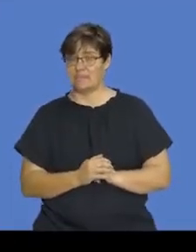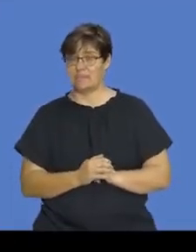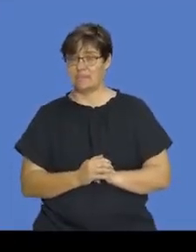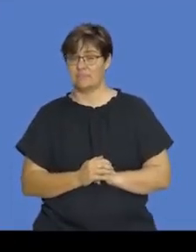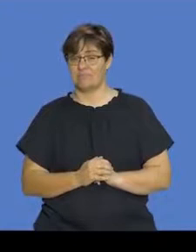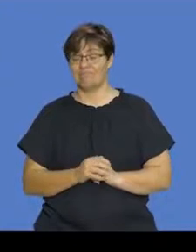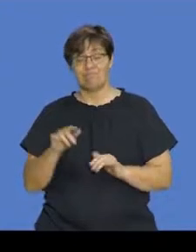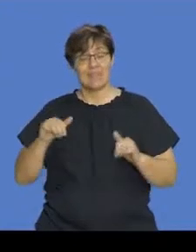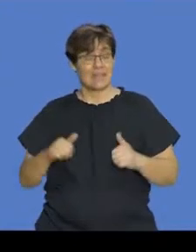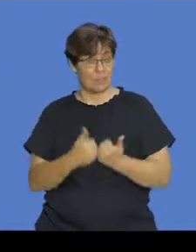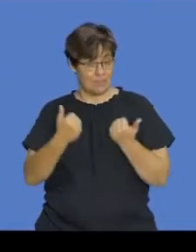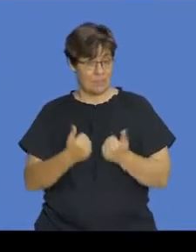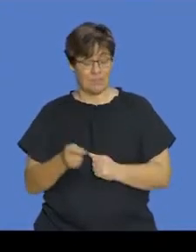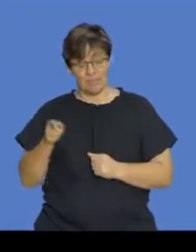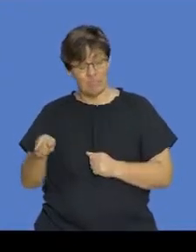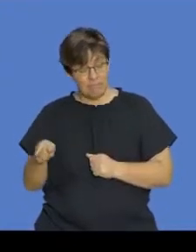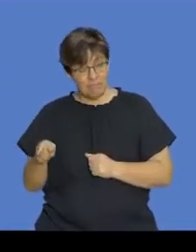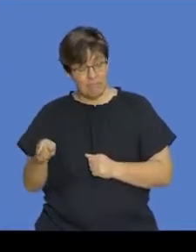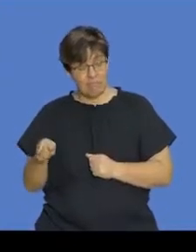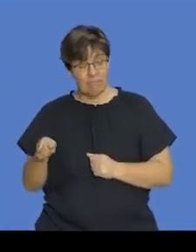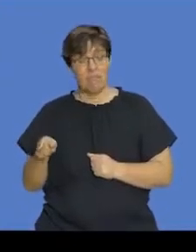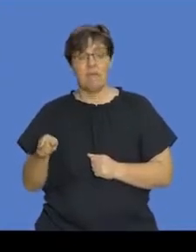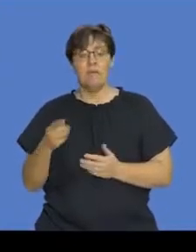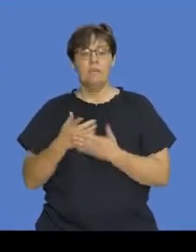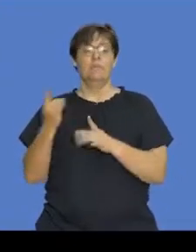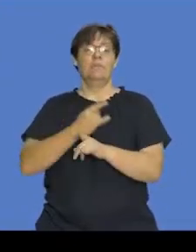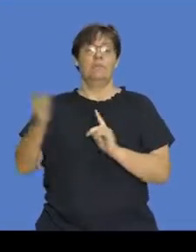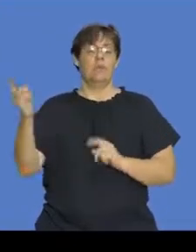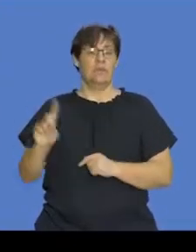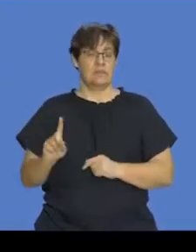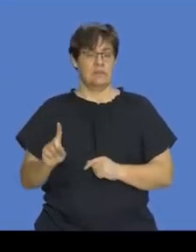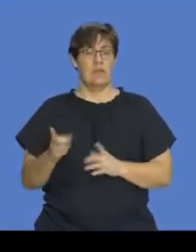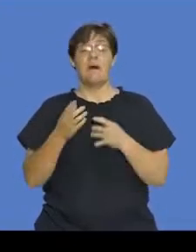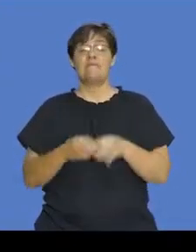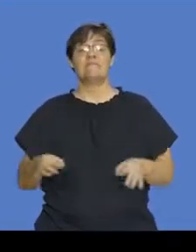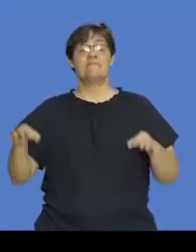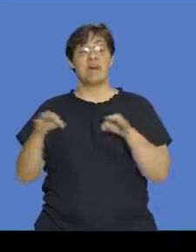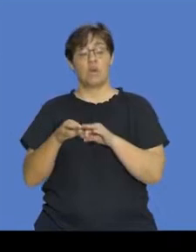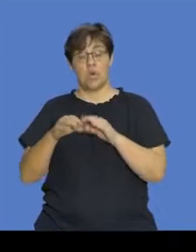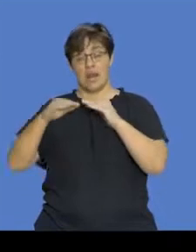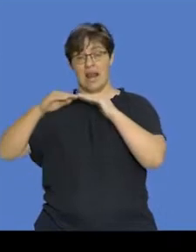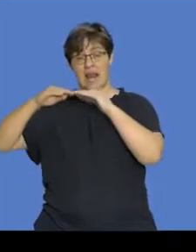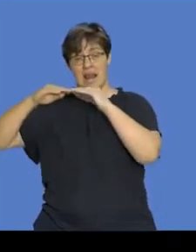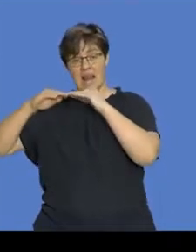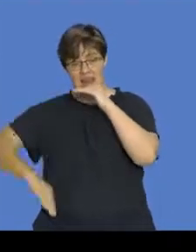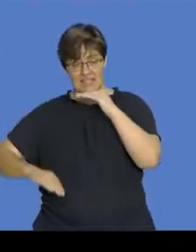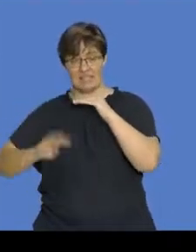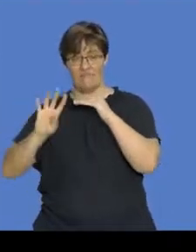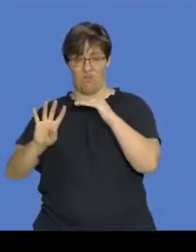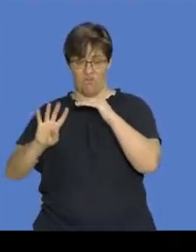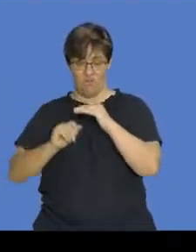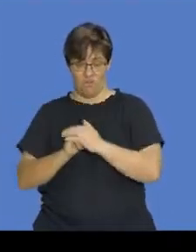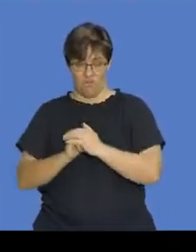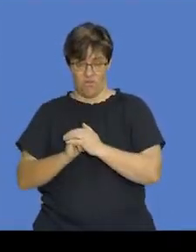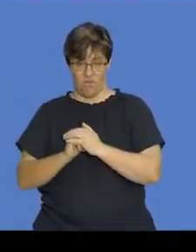So in this game, dice Z, you can be a winner with a value that is less than 4.